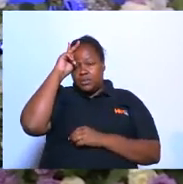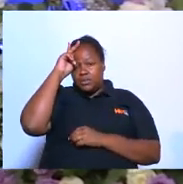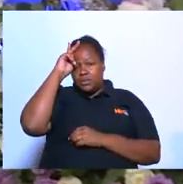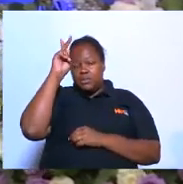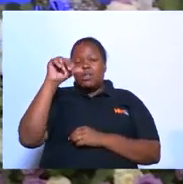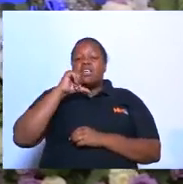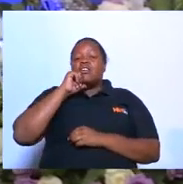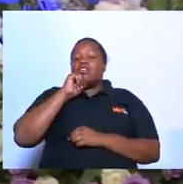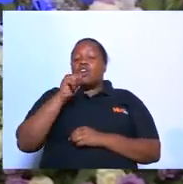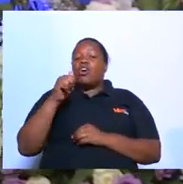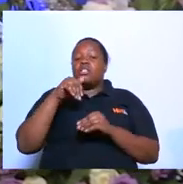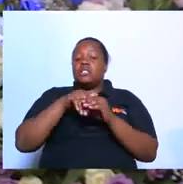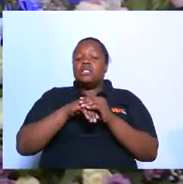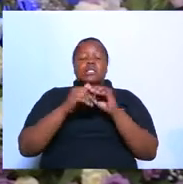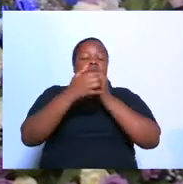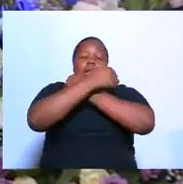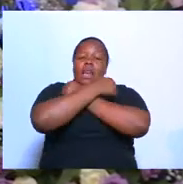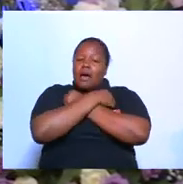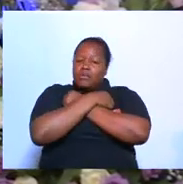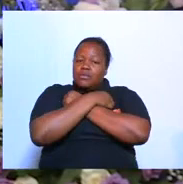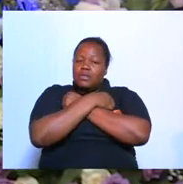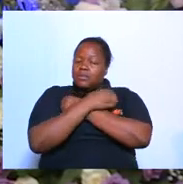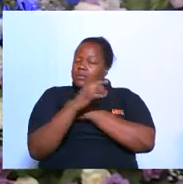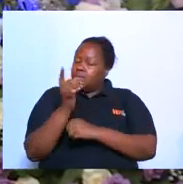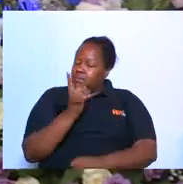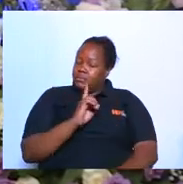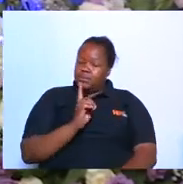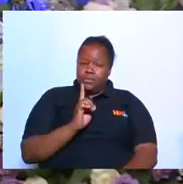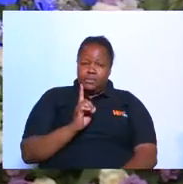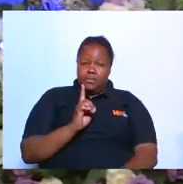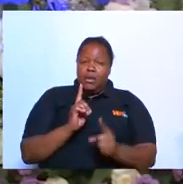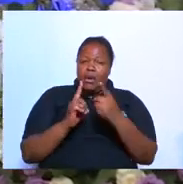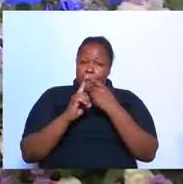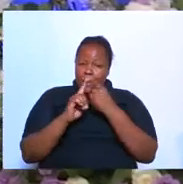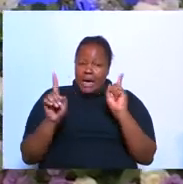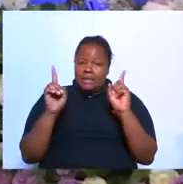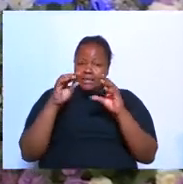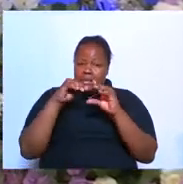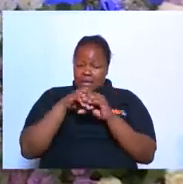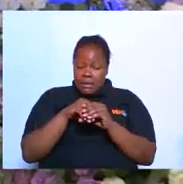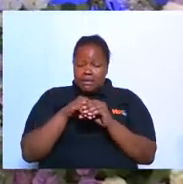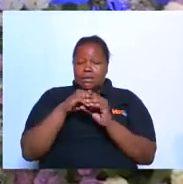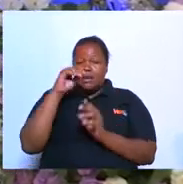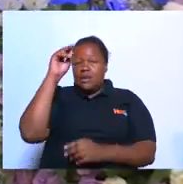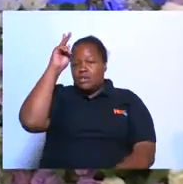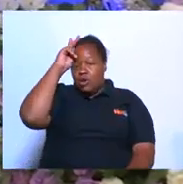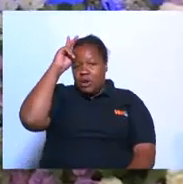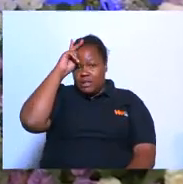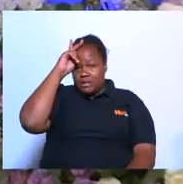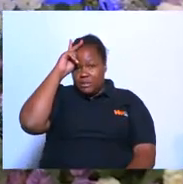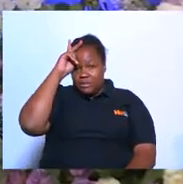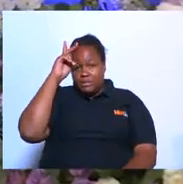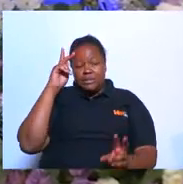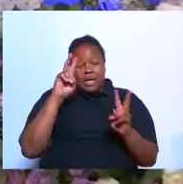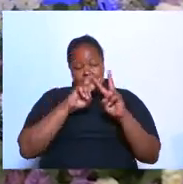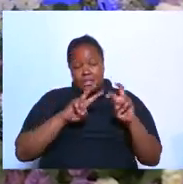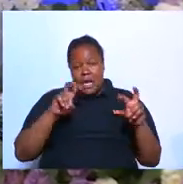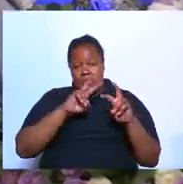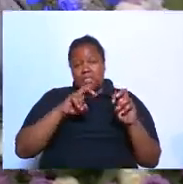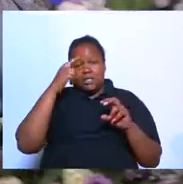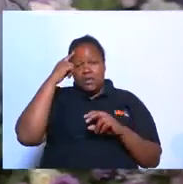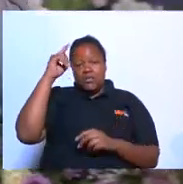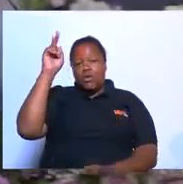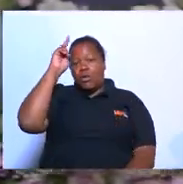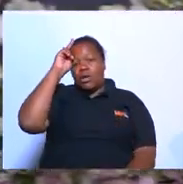not according to love according to knowledge seek knowledge